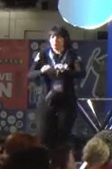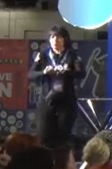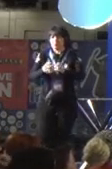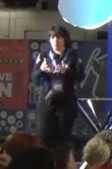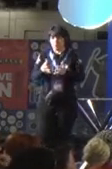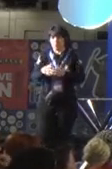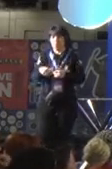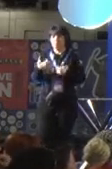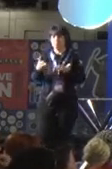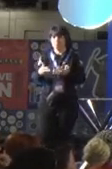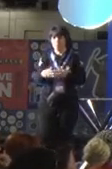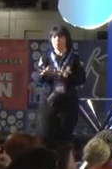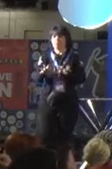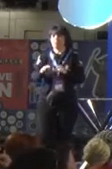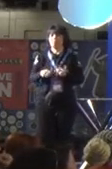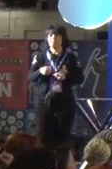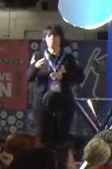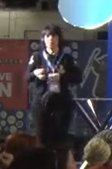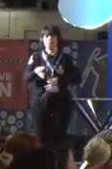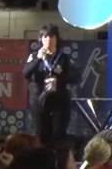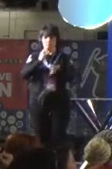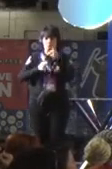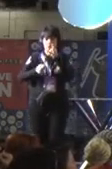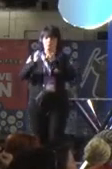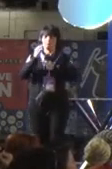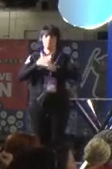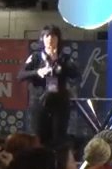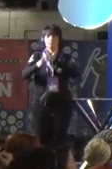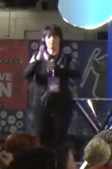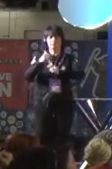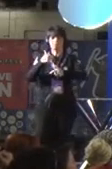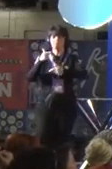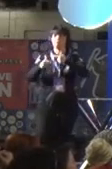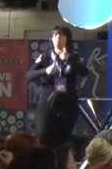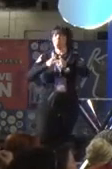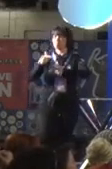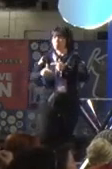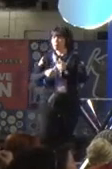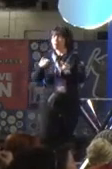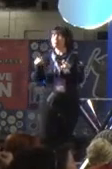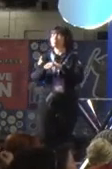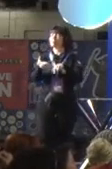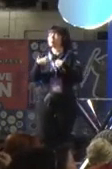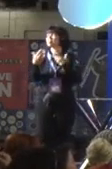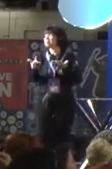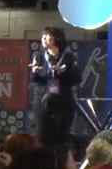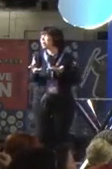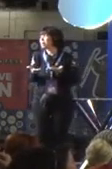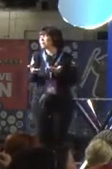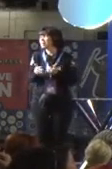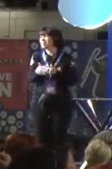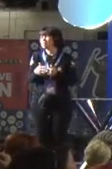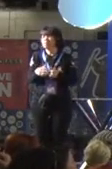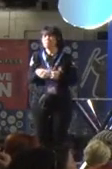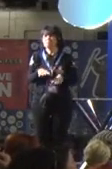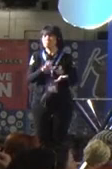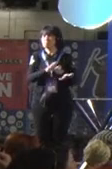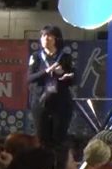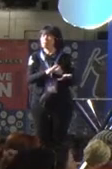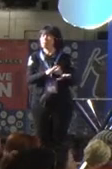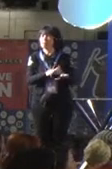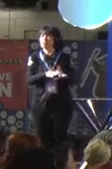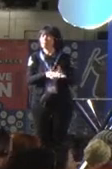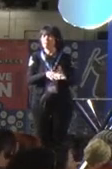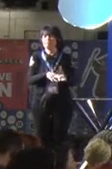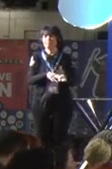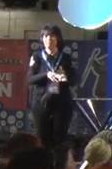accept criticism of my work, fine. I accept constructive criticism, but not kind of hate speech. I don't think it